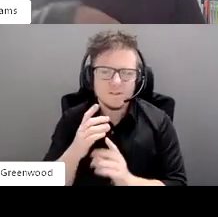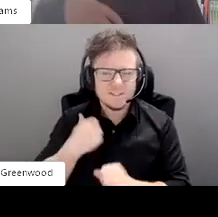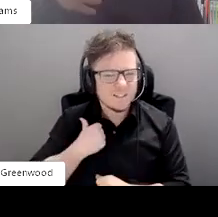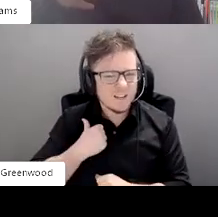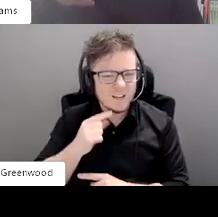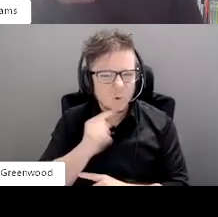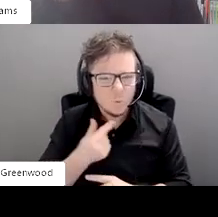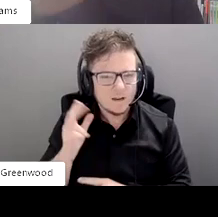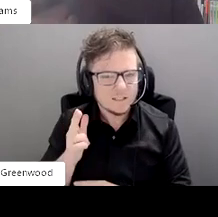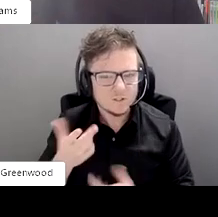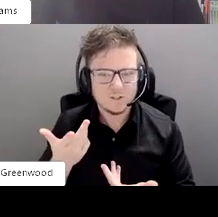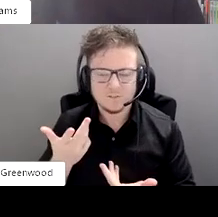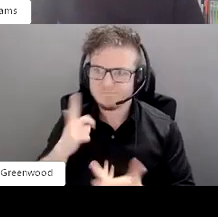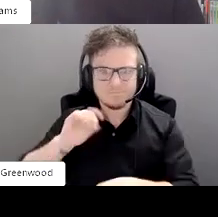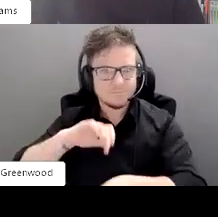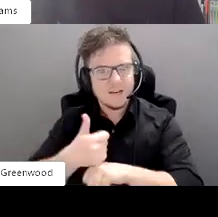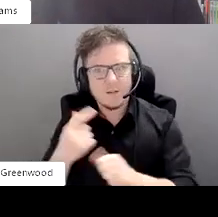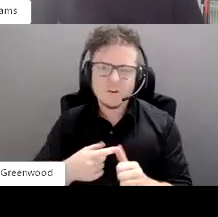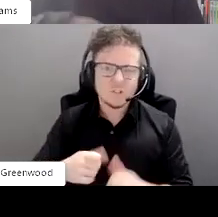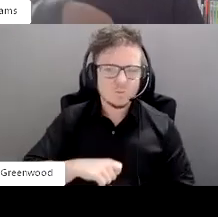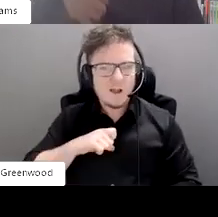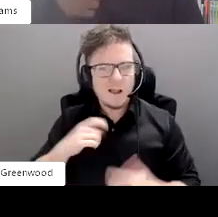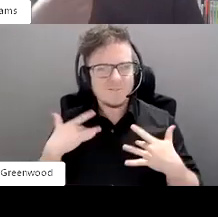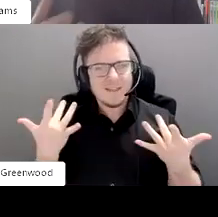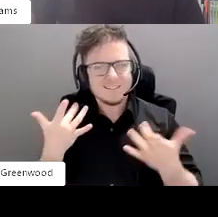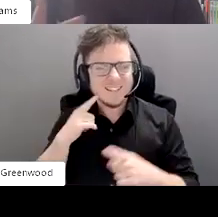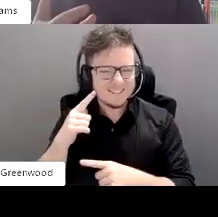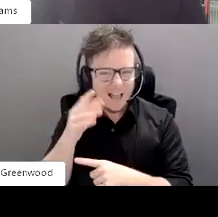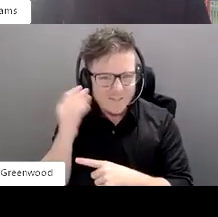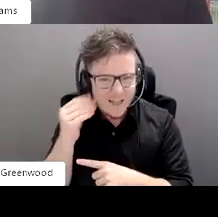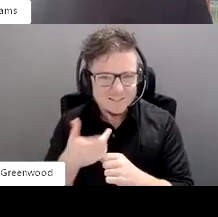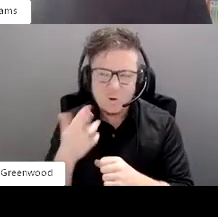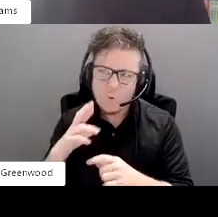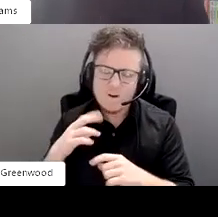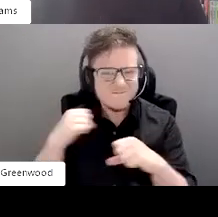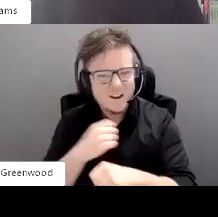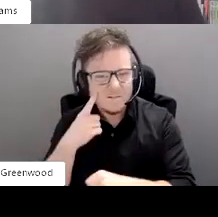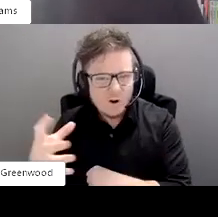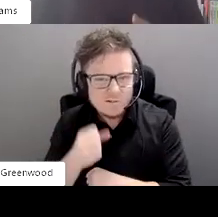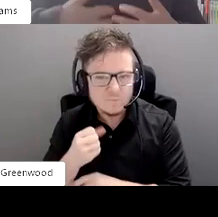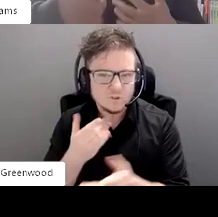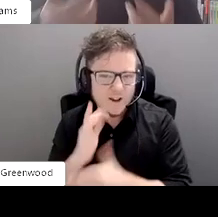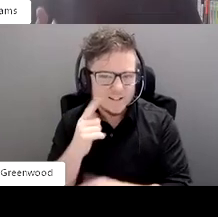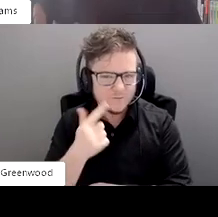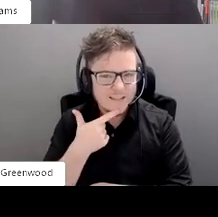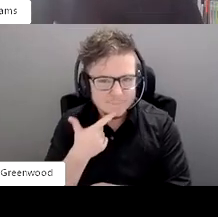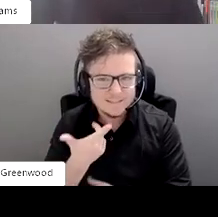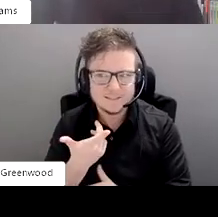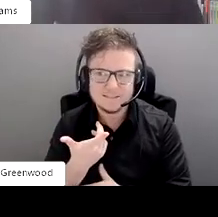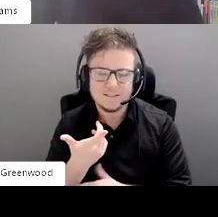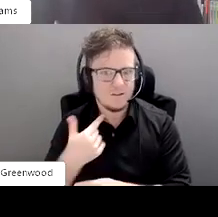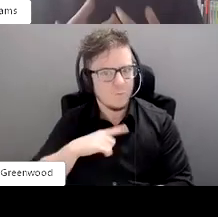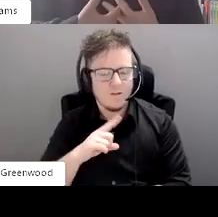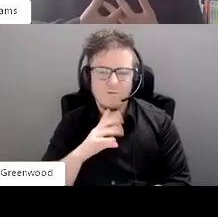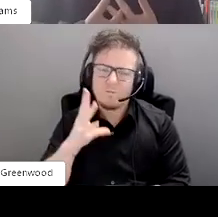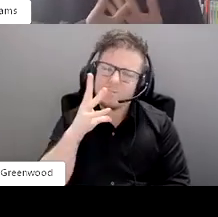creating the first Pride event in Halifax or fighting for adoption rights for lesbians. We have all these really beautiful stories,